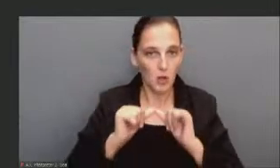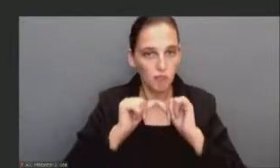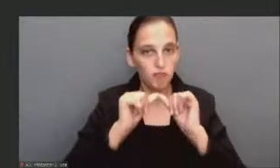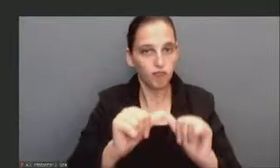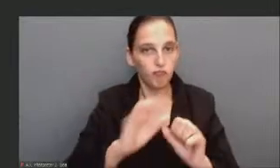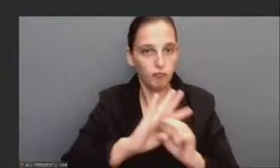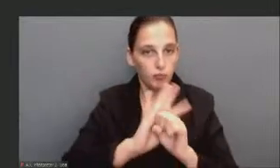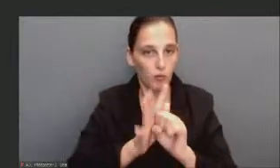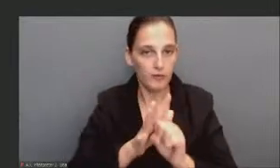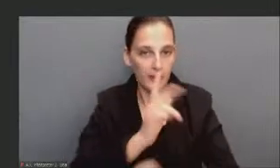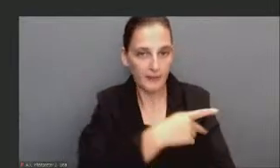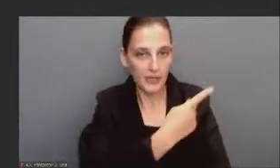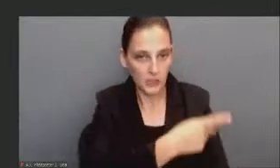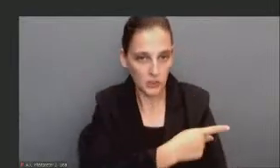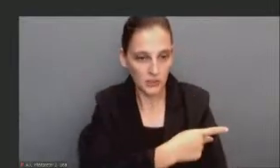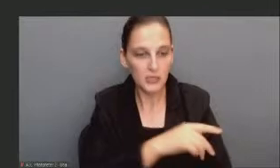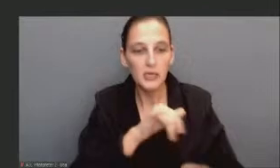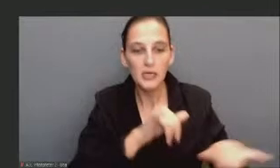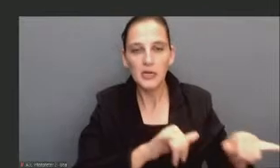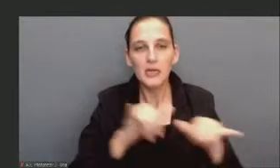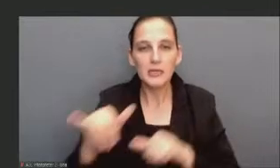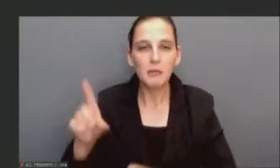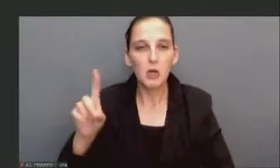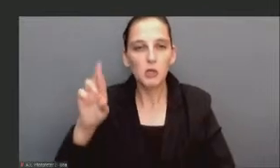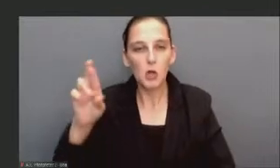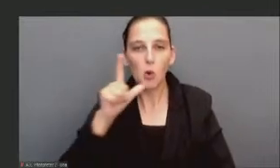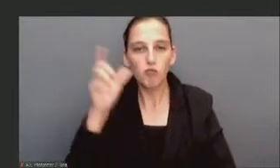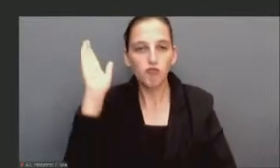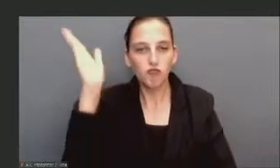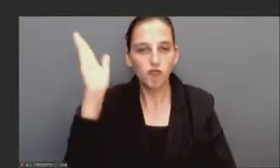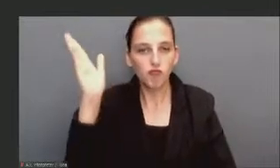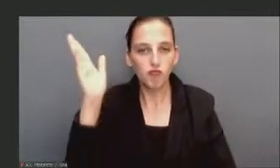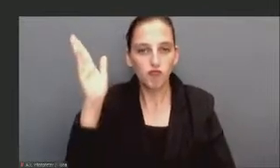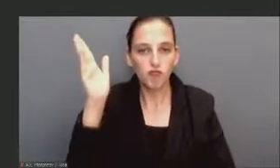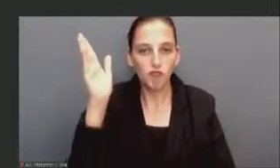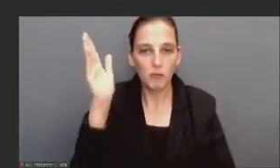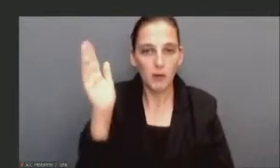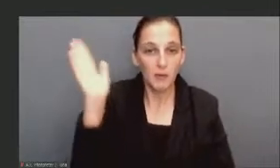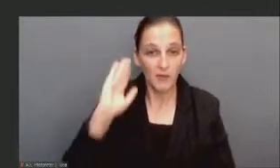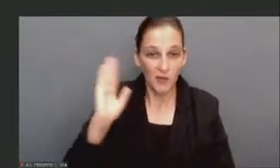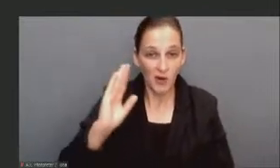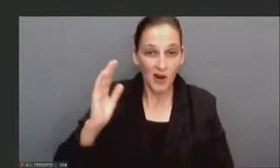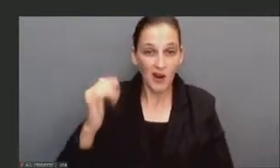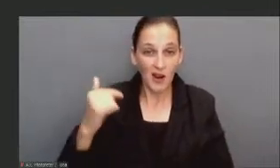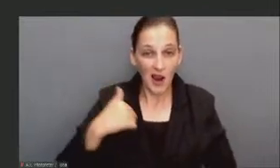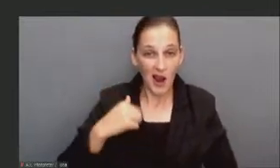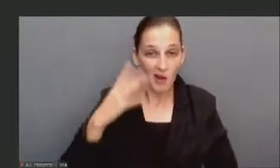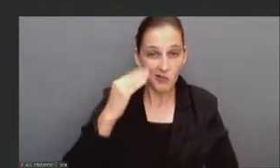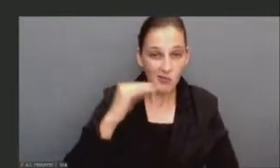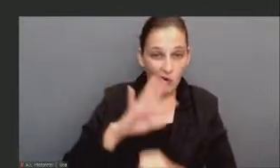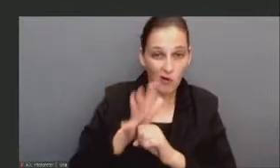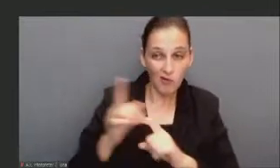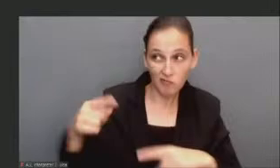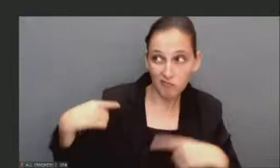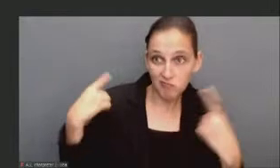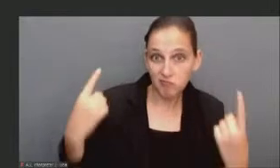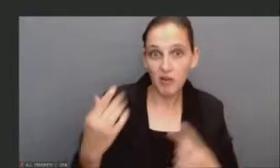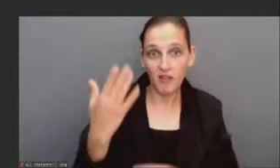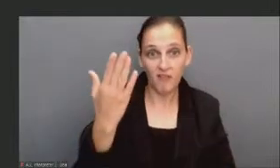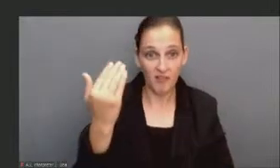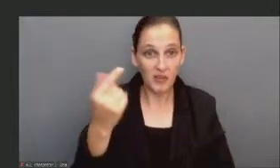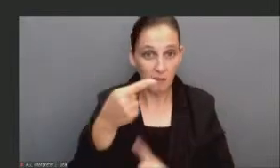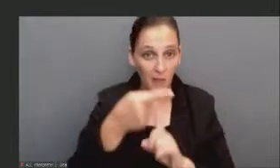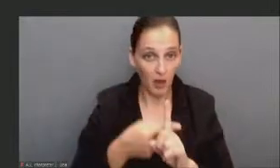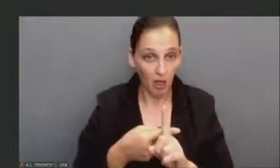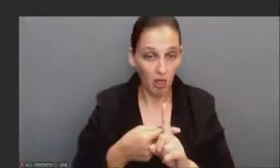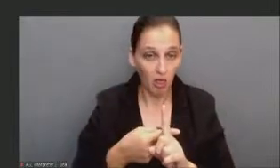patient. Like Dr. Gage, who spoke earlier, I'm in my 15th month of this. And there are really just 2 things